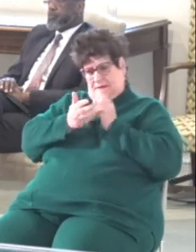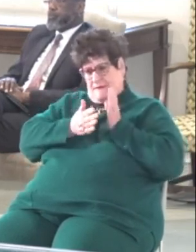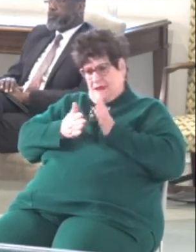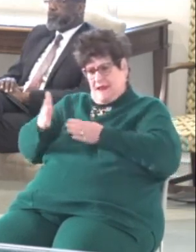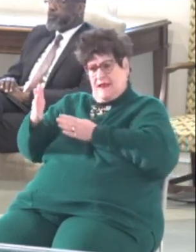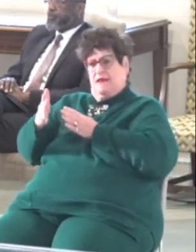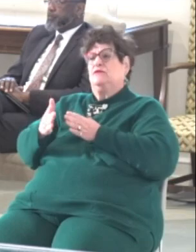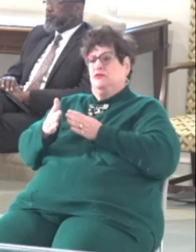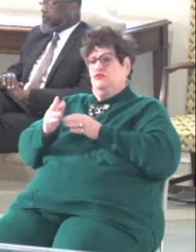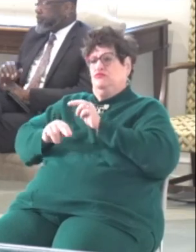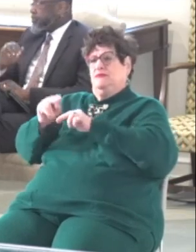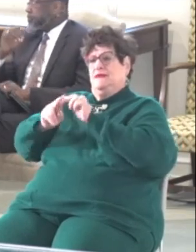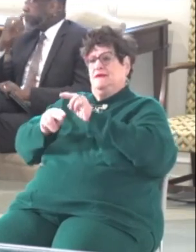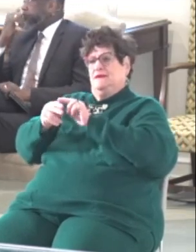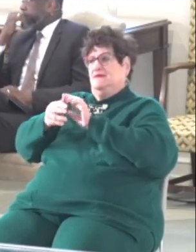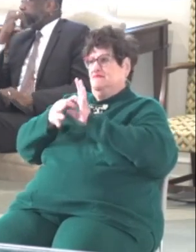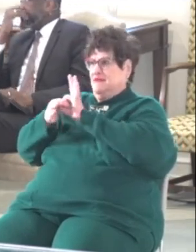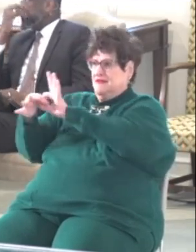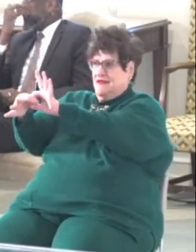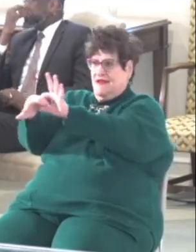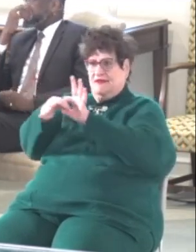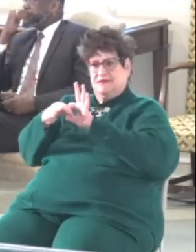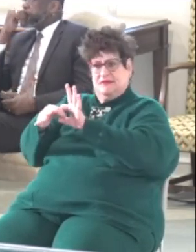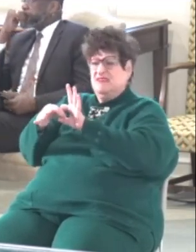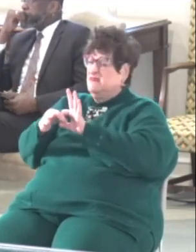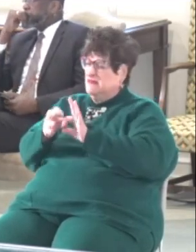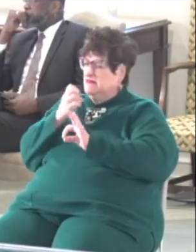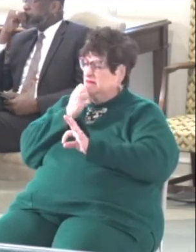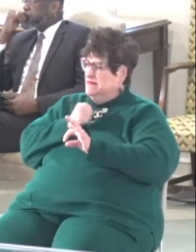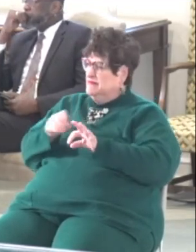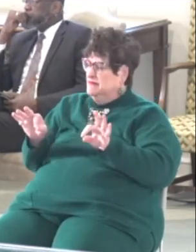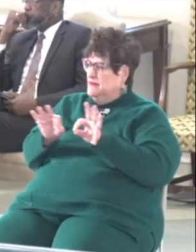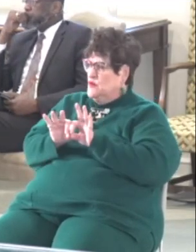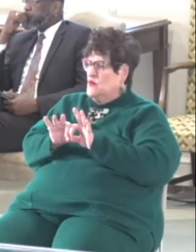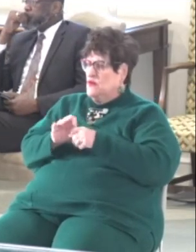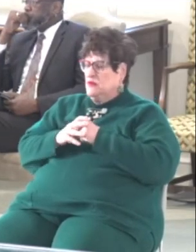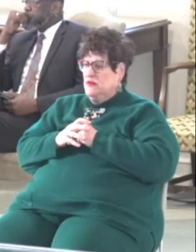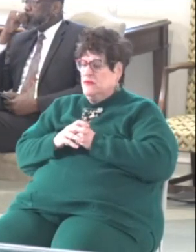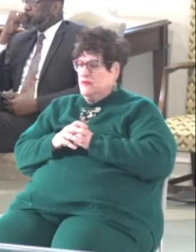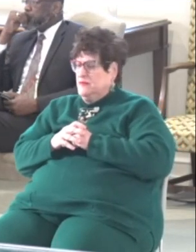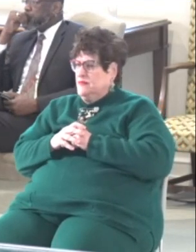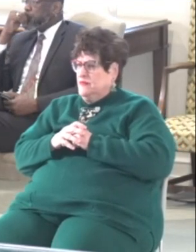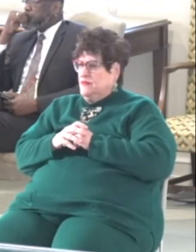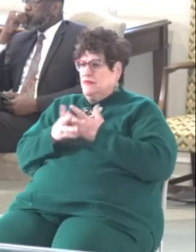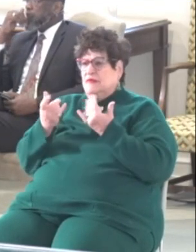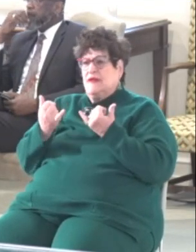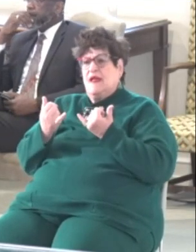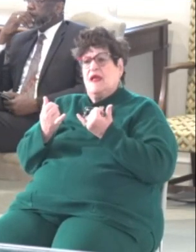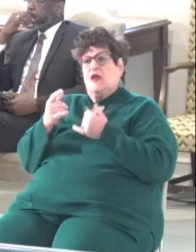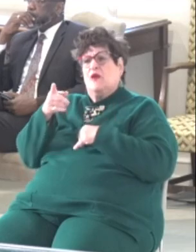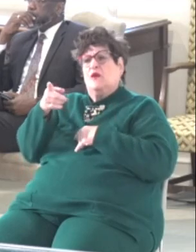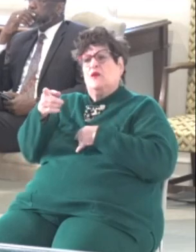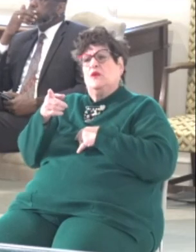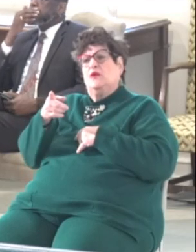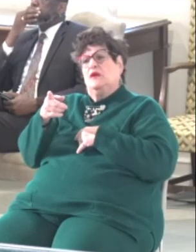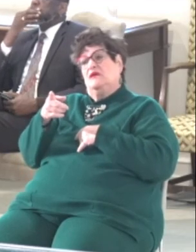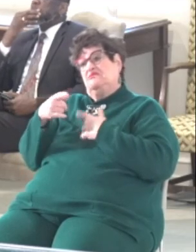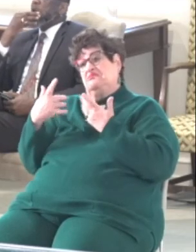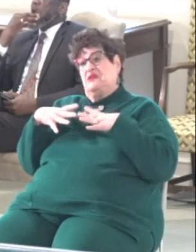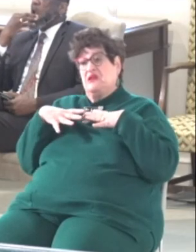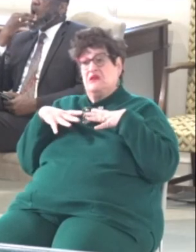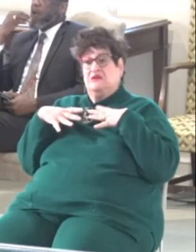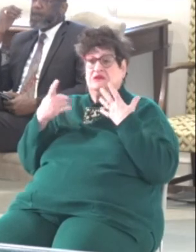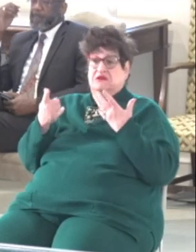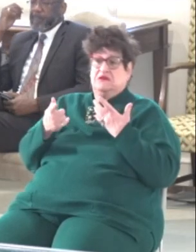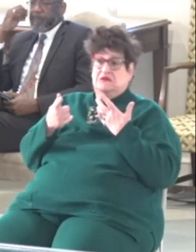rebuild, to connect. It's so important. Right now, if you have any holiday music playing,